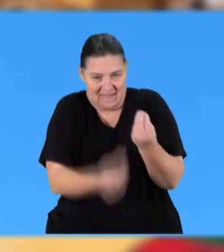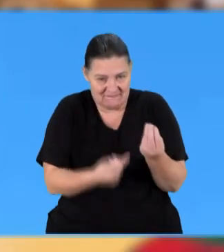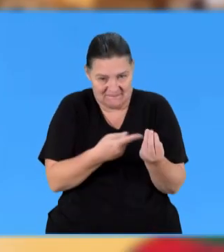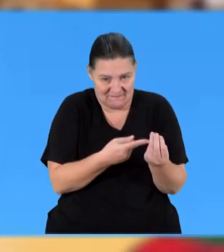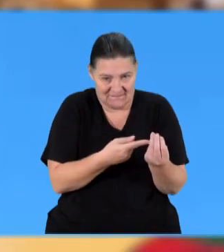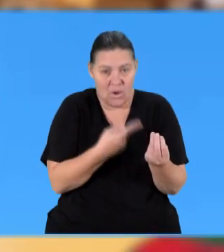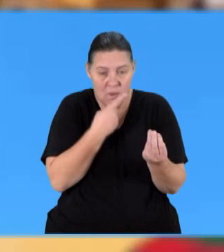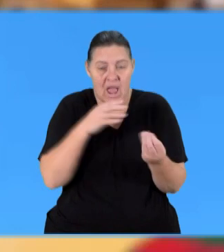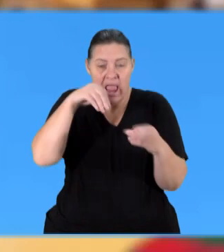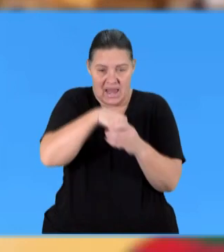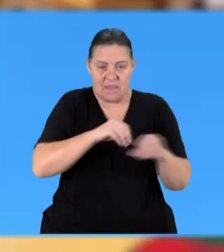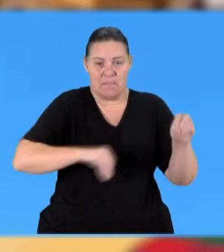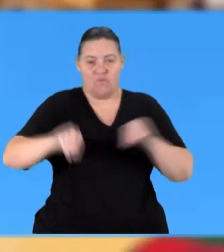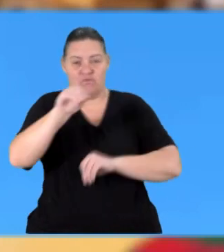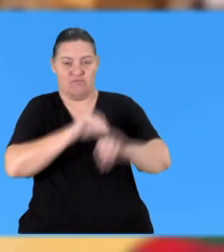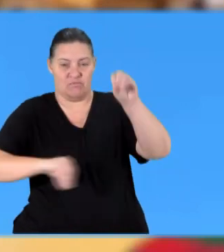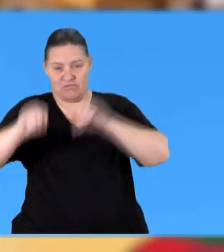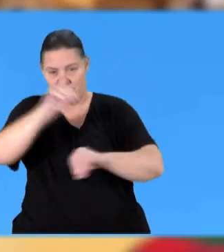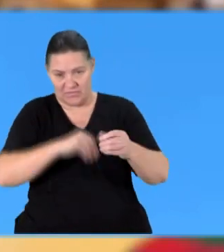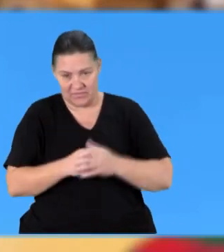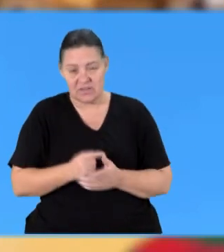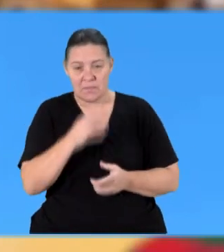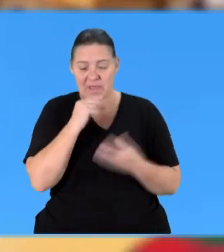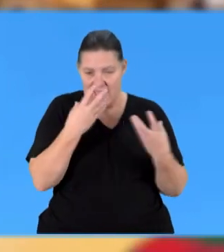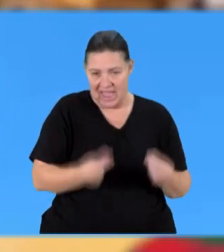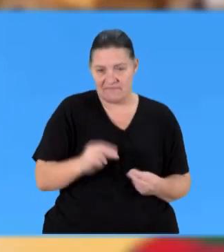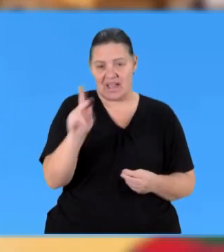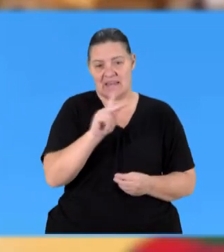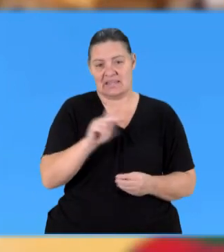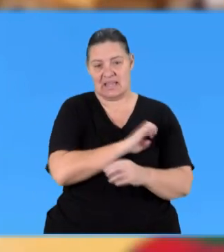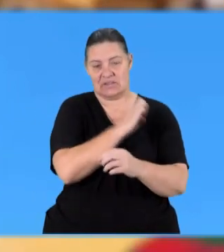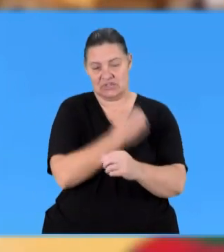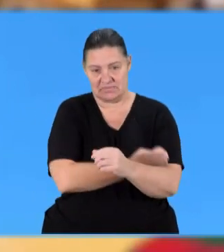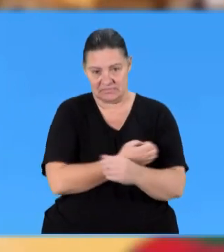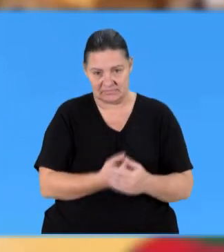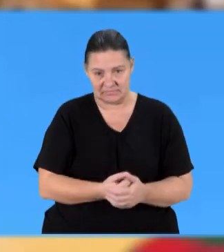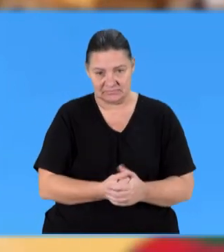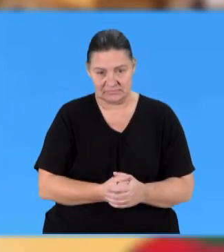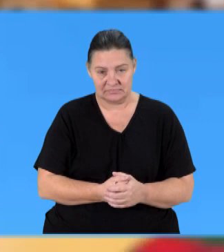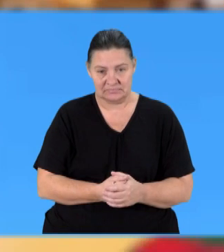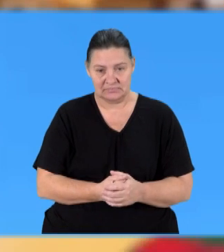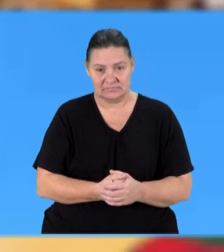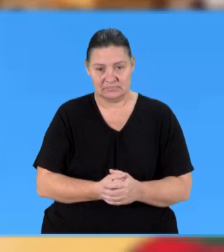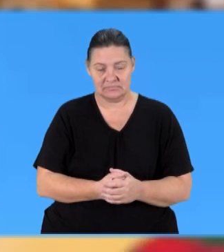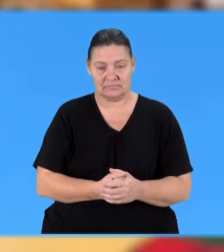has when it is in motion. So if a substance is moving, it has kinetic energy.